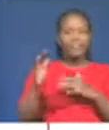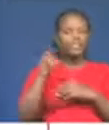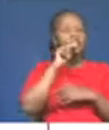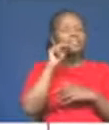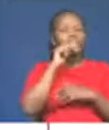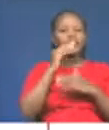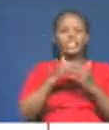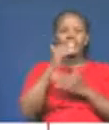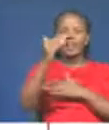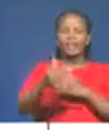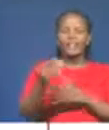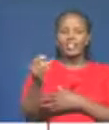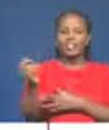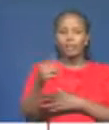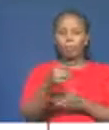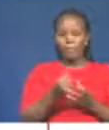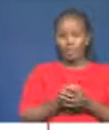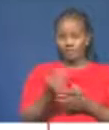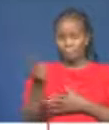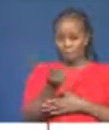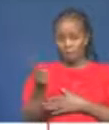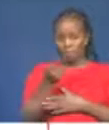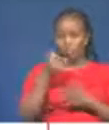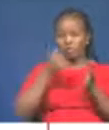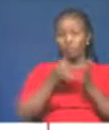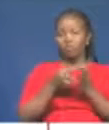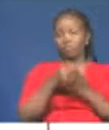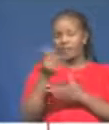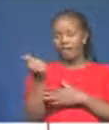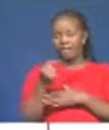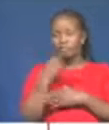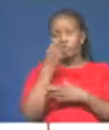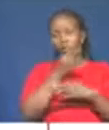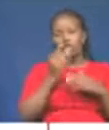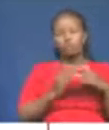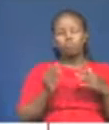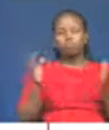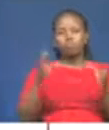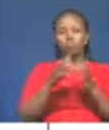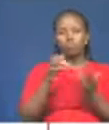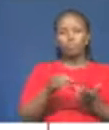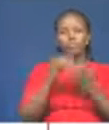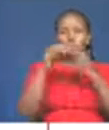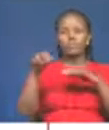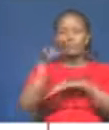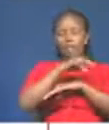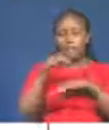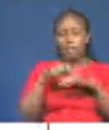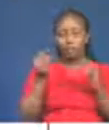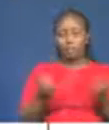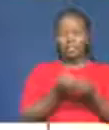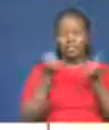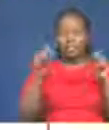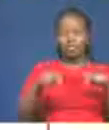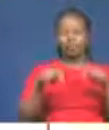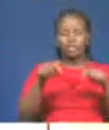are among a handful of other players that managed to top their categories at the national event, which began today in Mombasa.